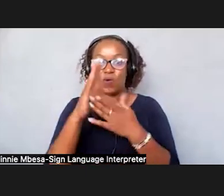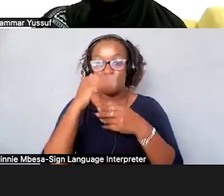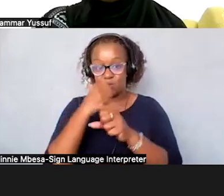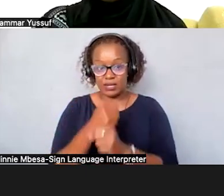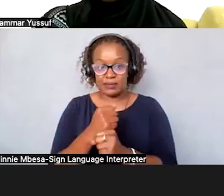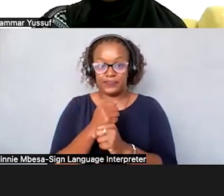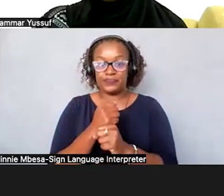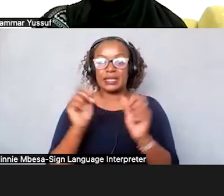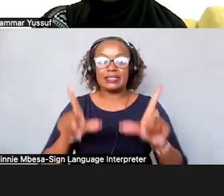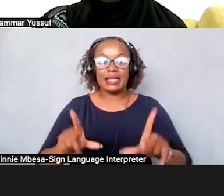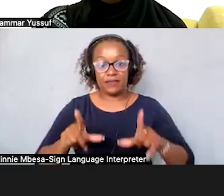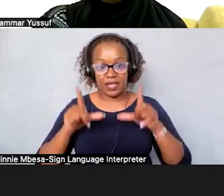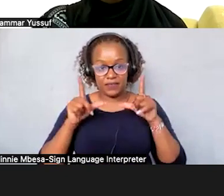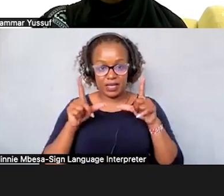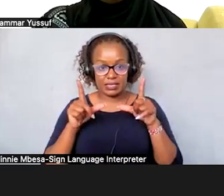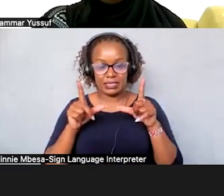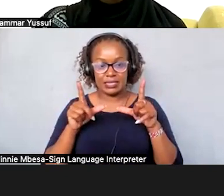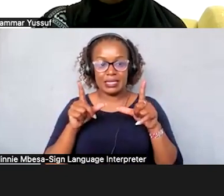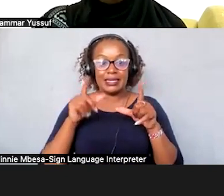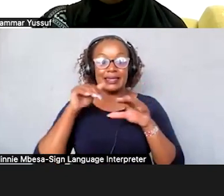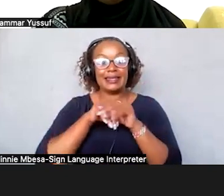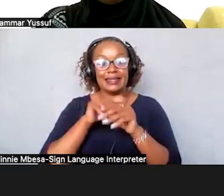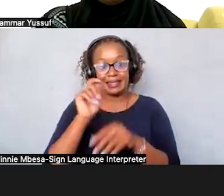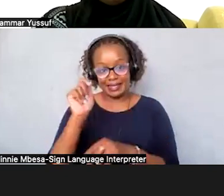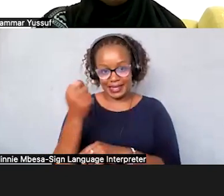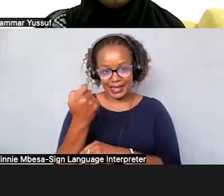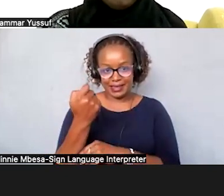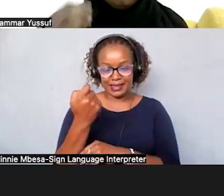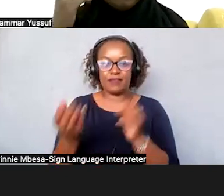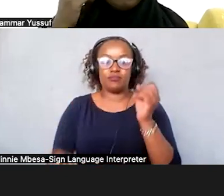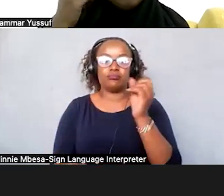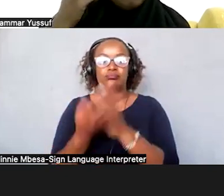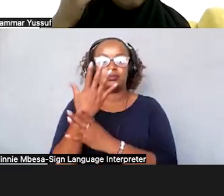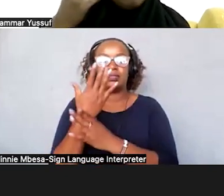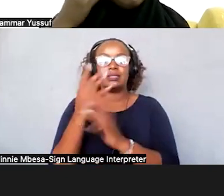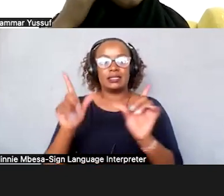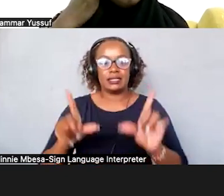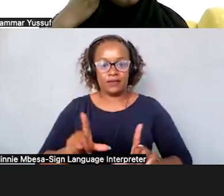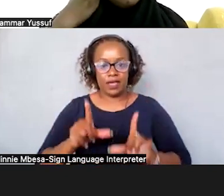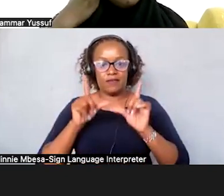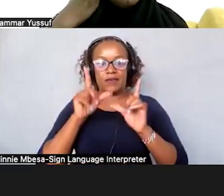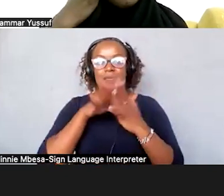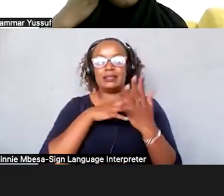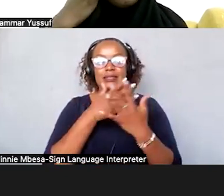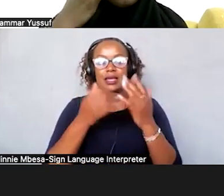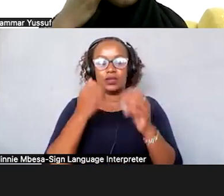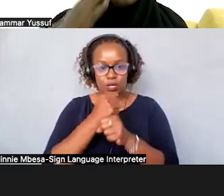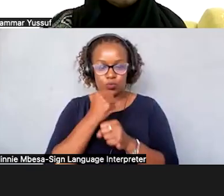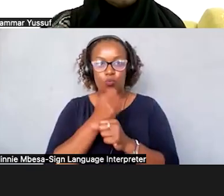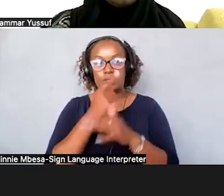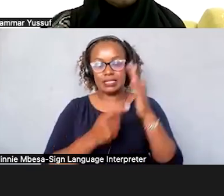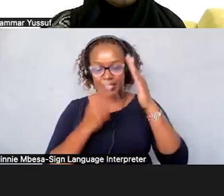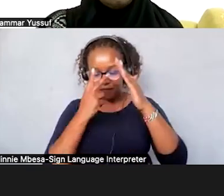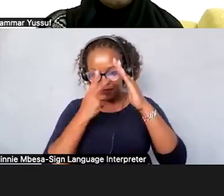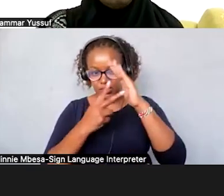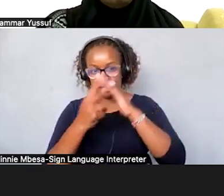survivors in Kenya have established a Survivor Network. What is the vision of this network, and how can other